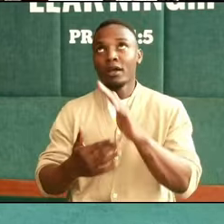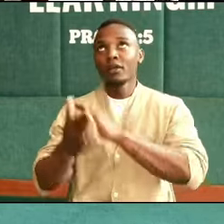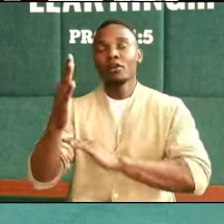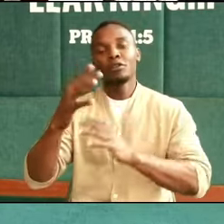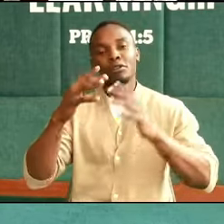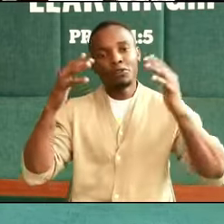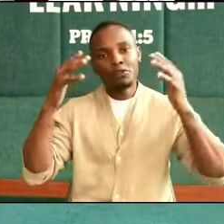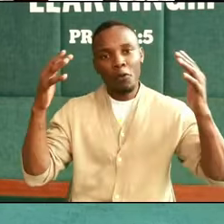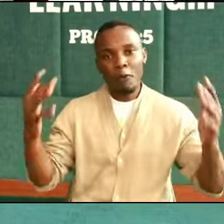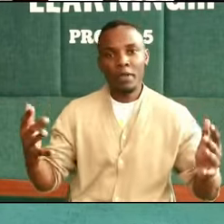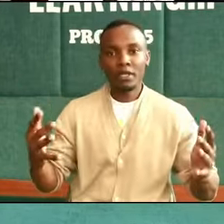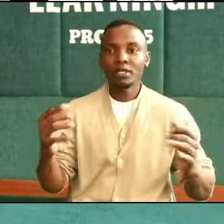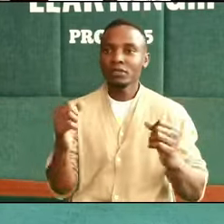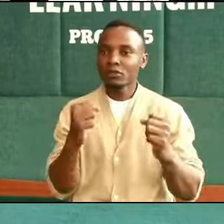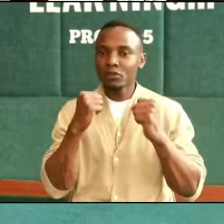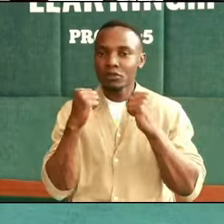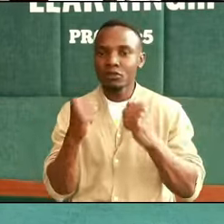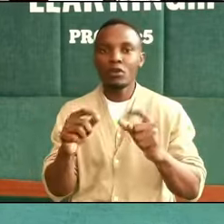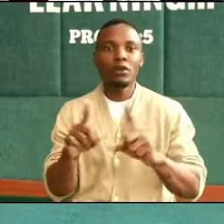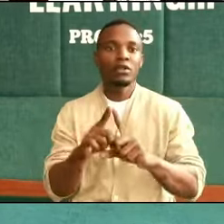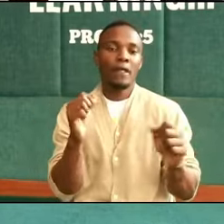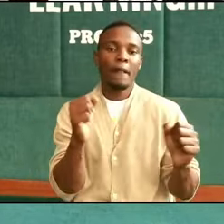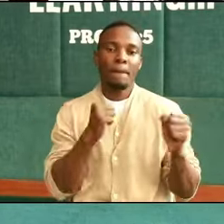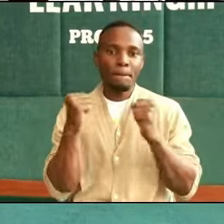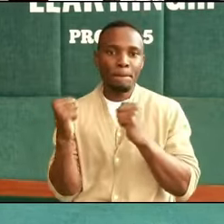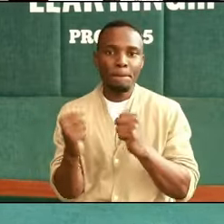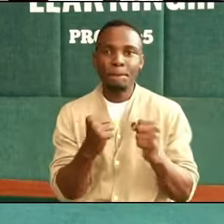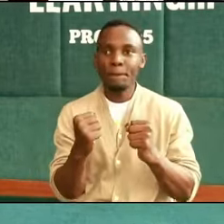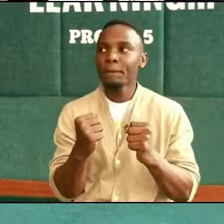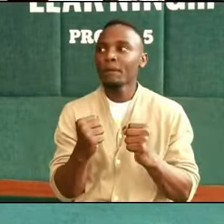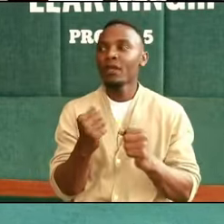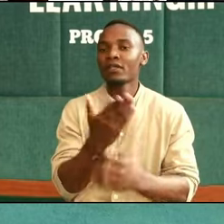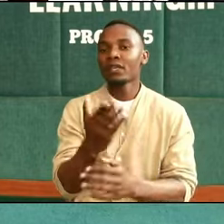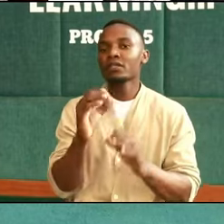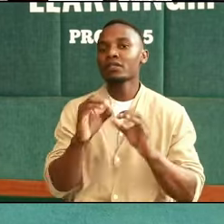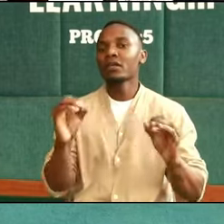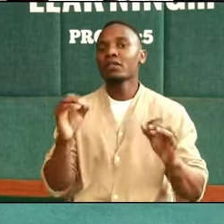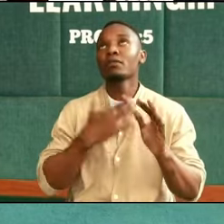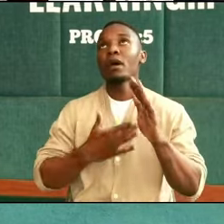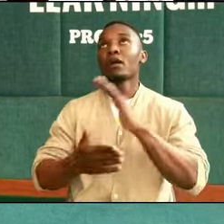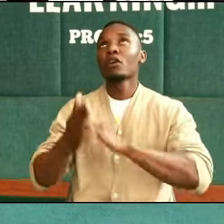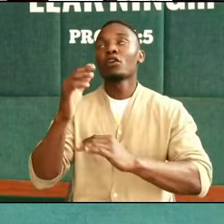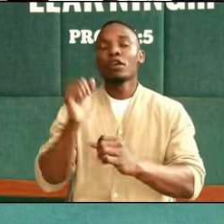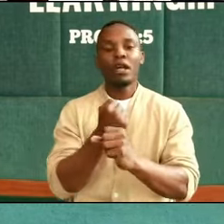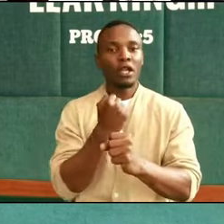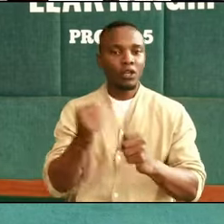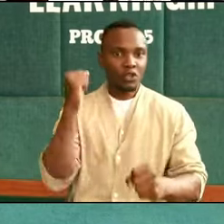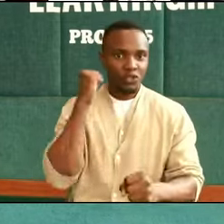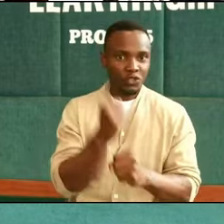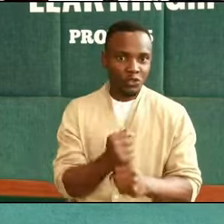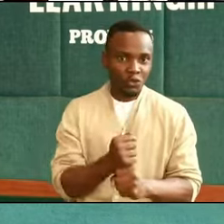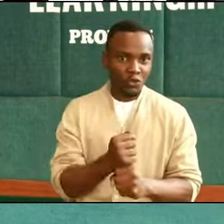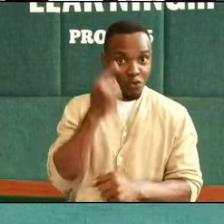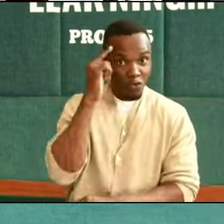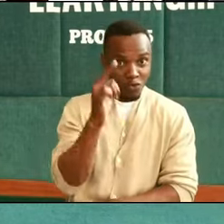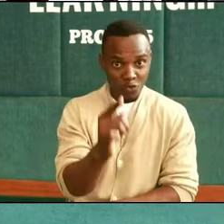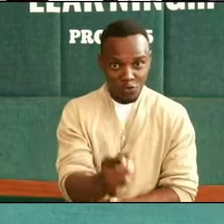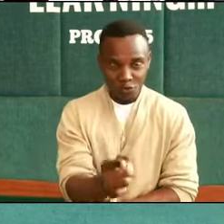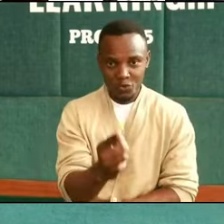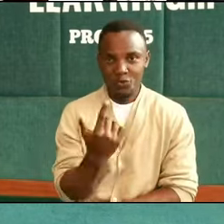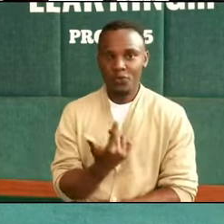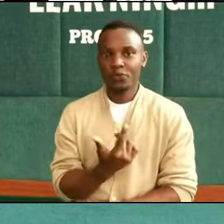so big, so strong and so mighty. There's nothing my God cannot do for